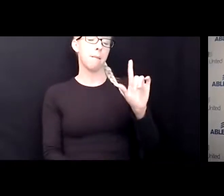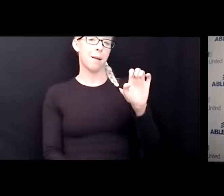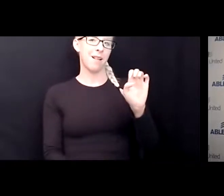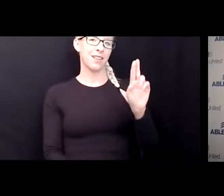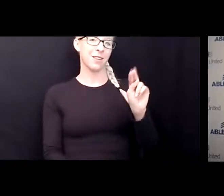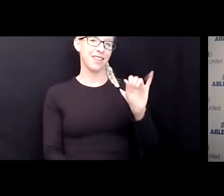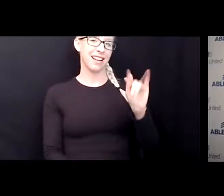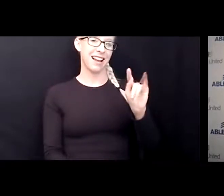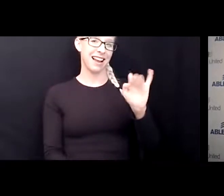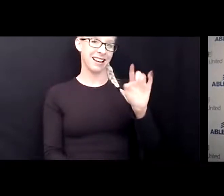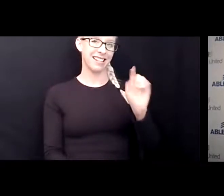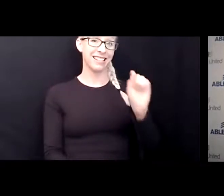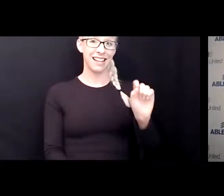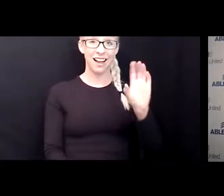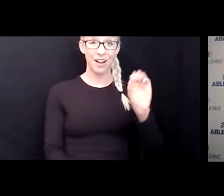So